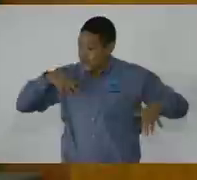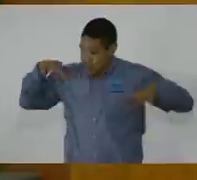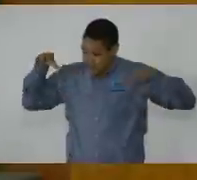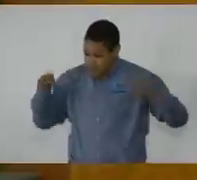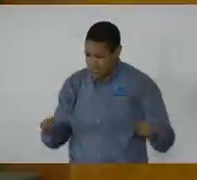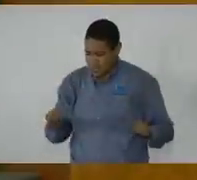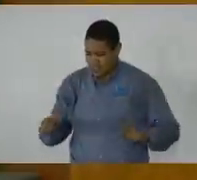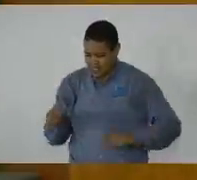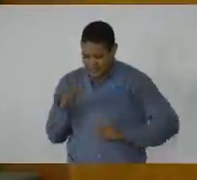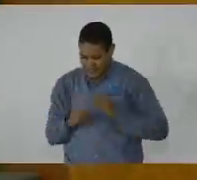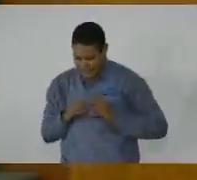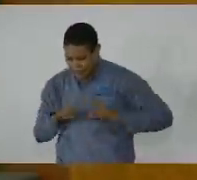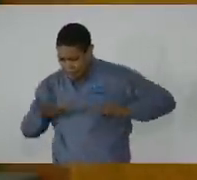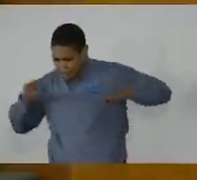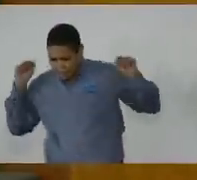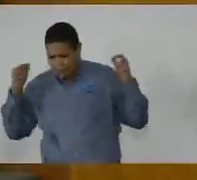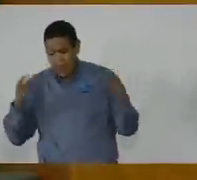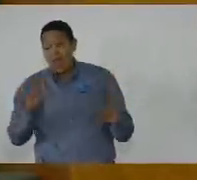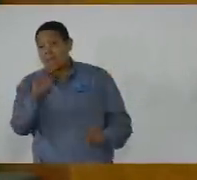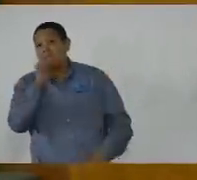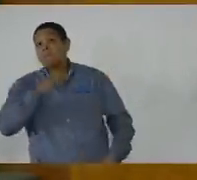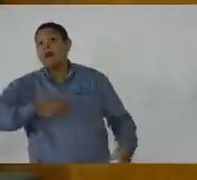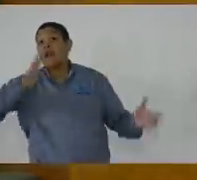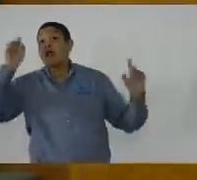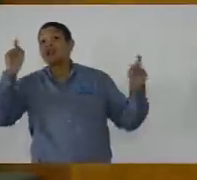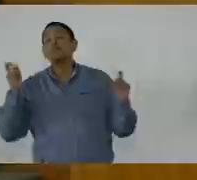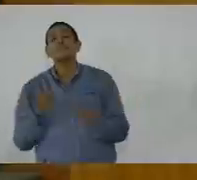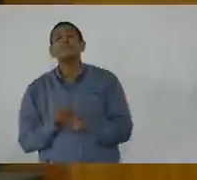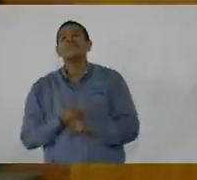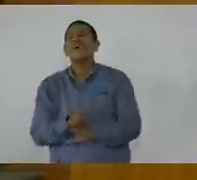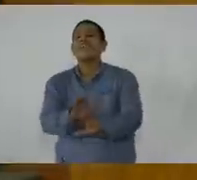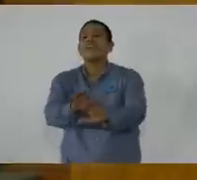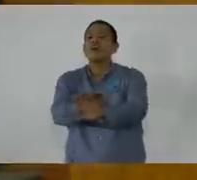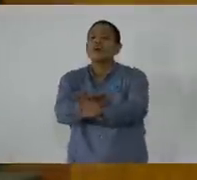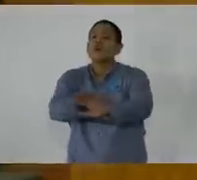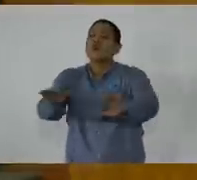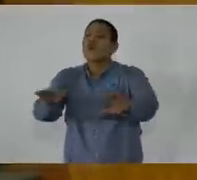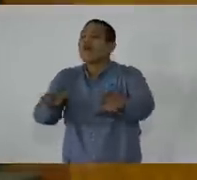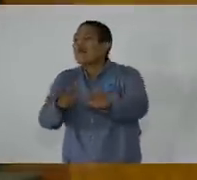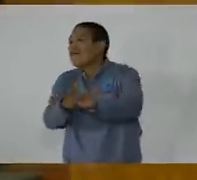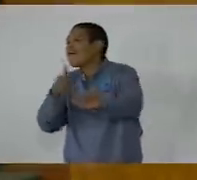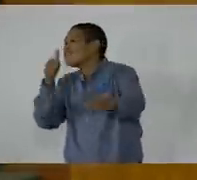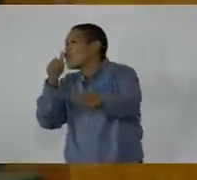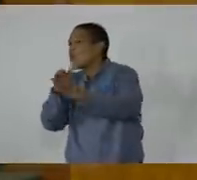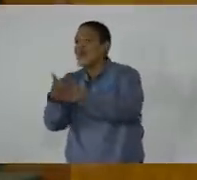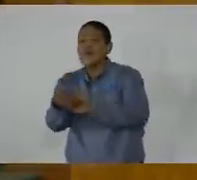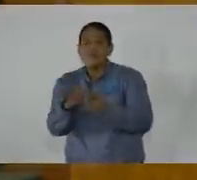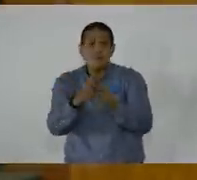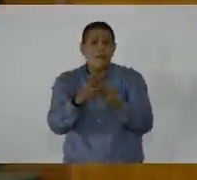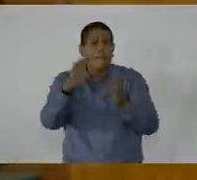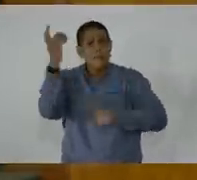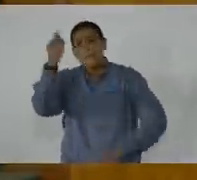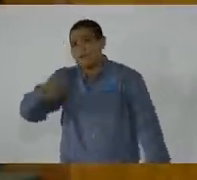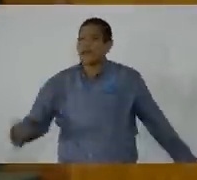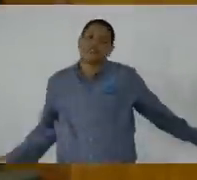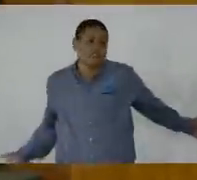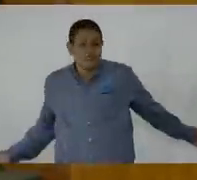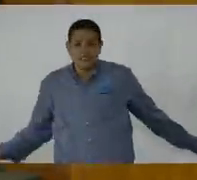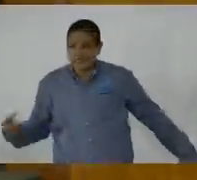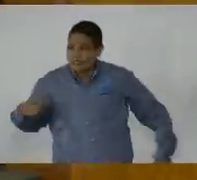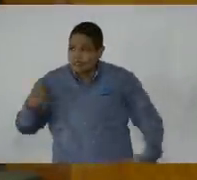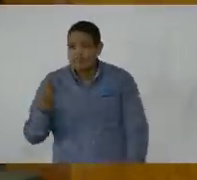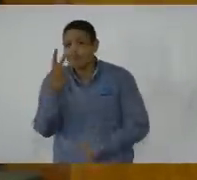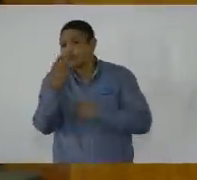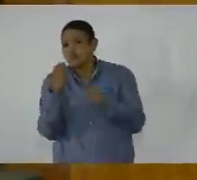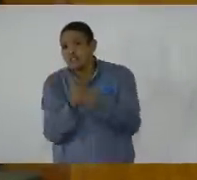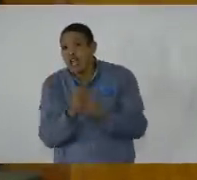reset. Madam Speaker, there's no escaping the effect of the pandemic for the last 2 years. The